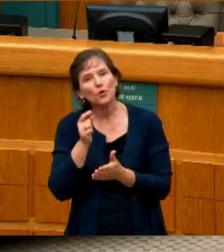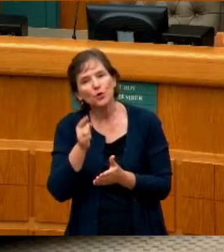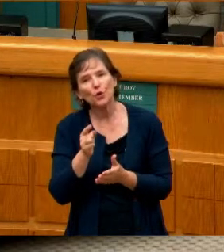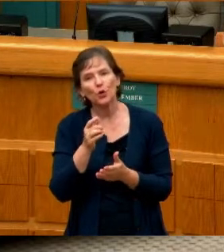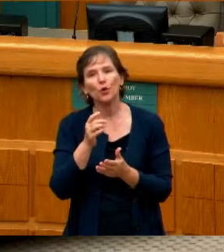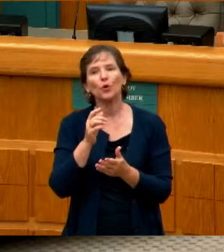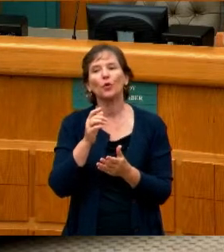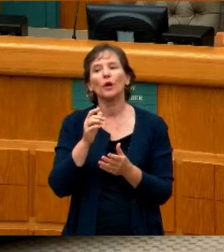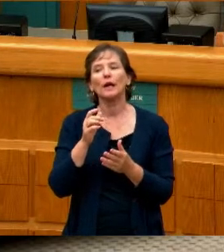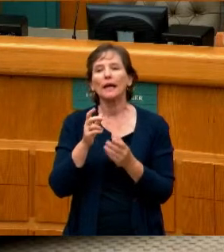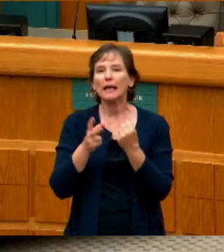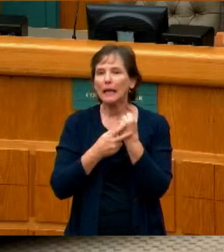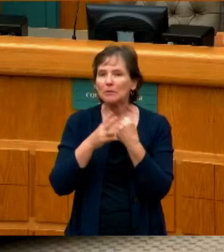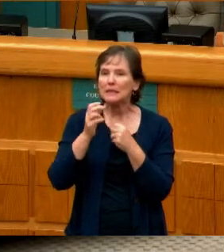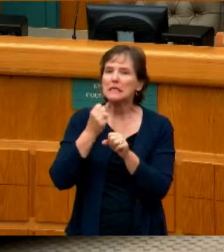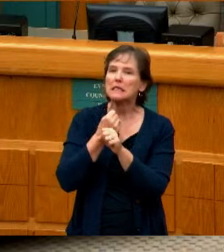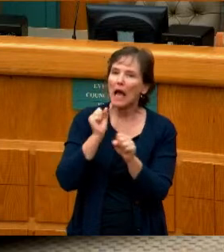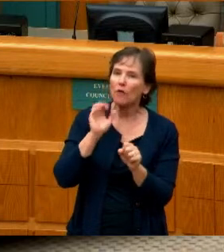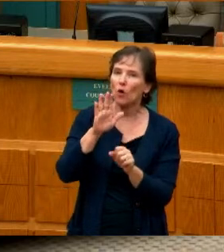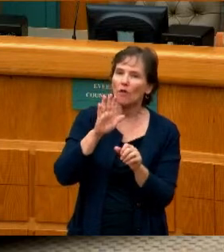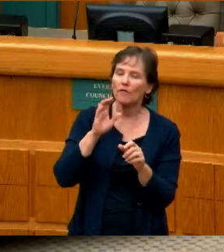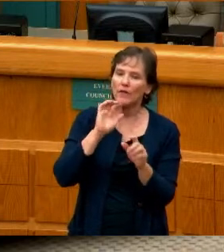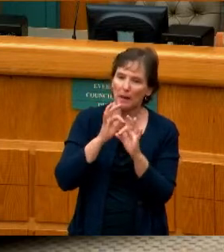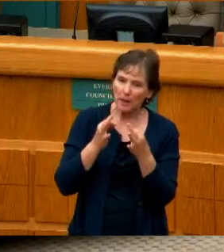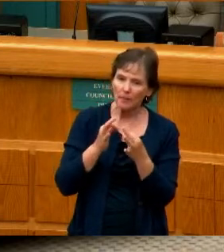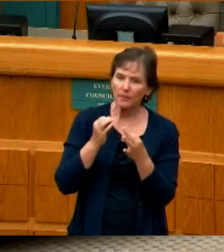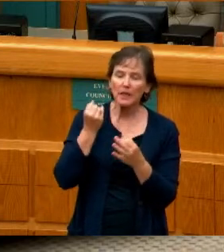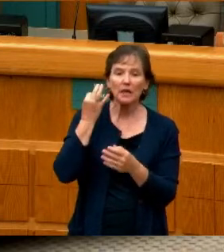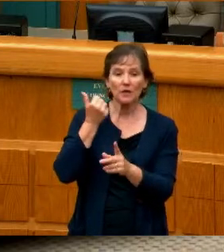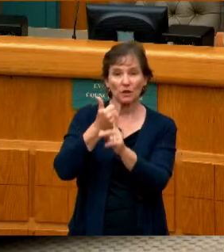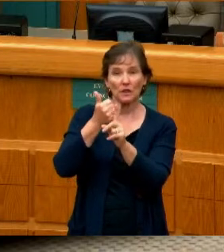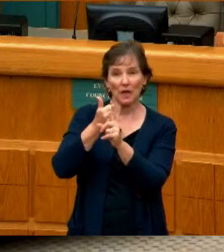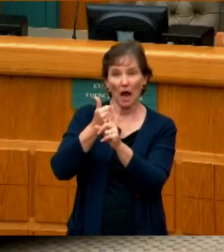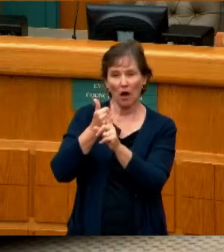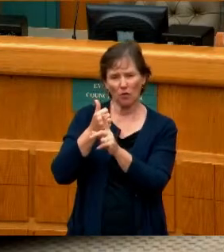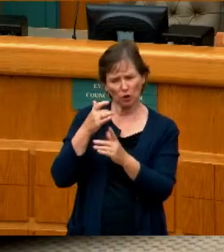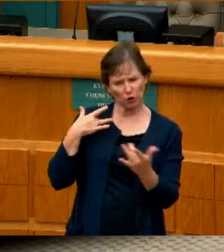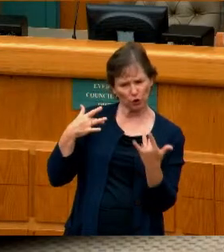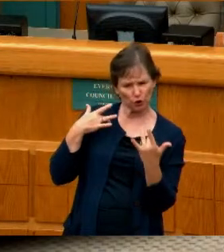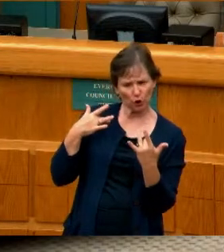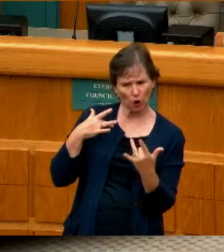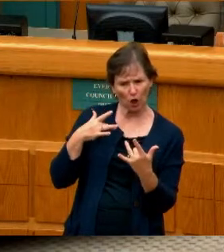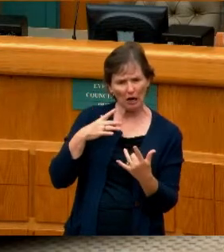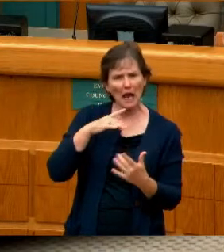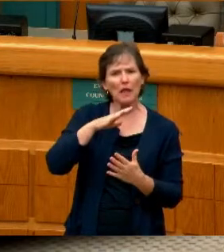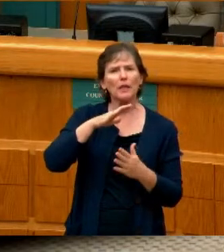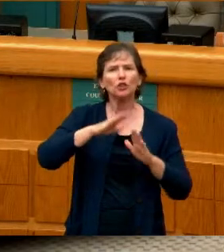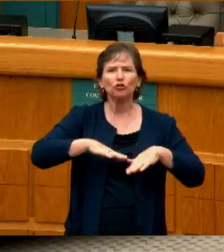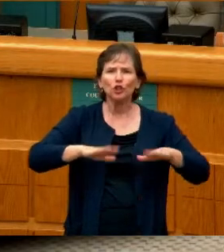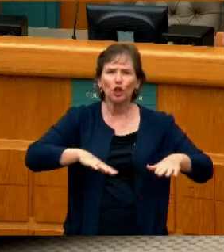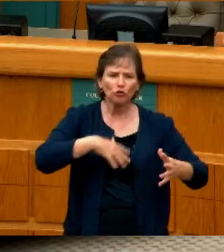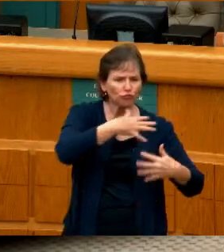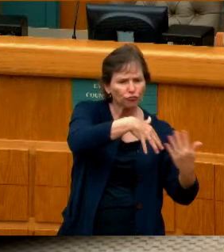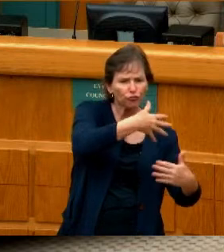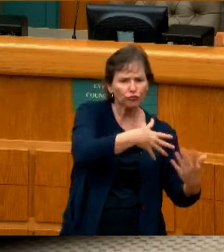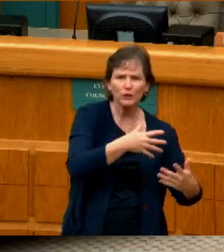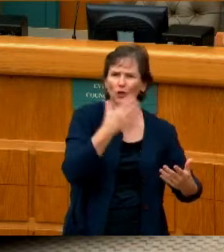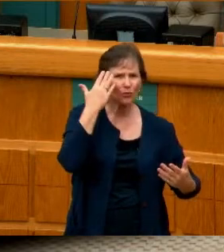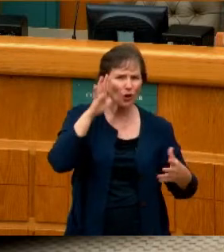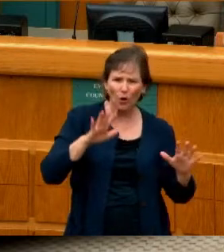as comfortable as it's going to be. But you know what it's going to do? It's going to keep you and your family safe. So if you're worried about possible